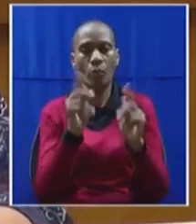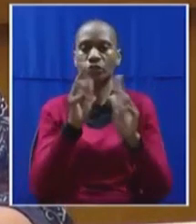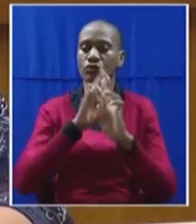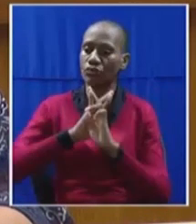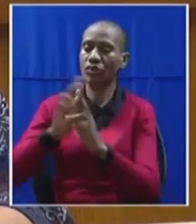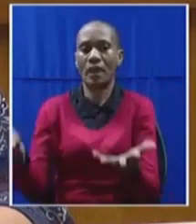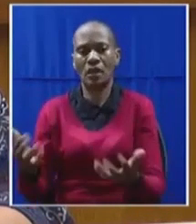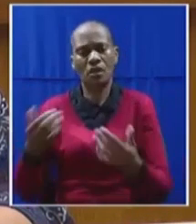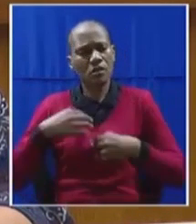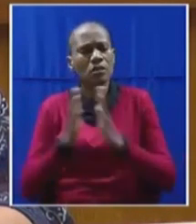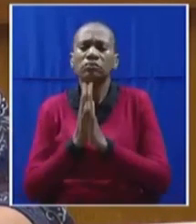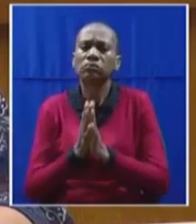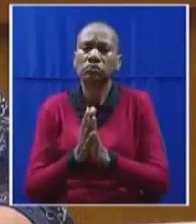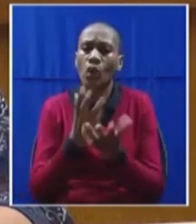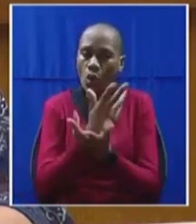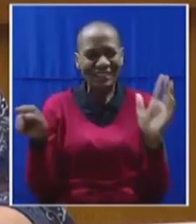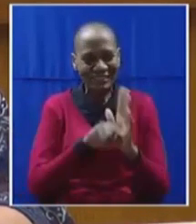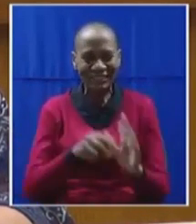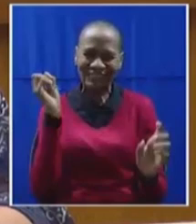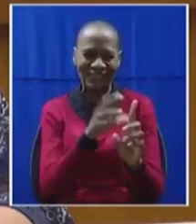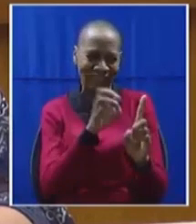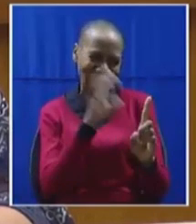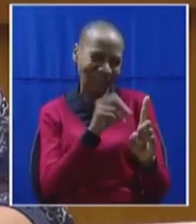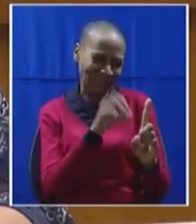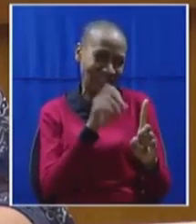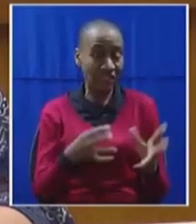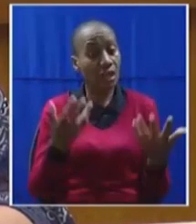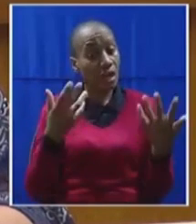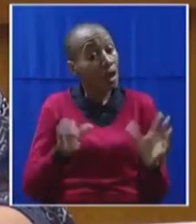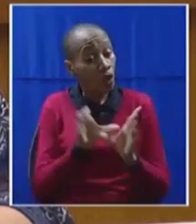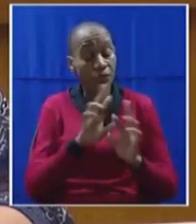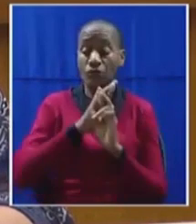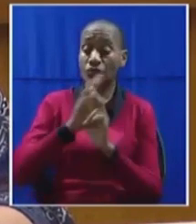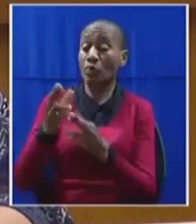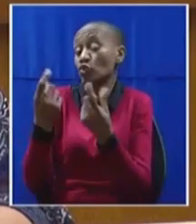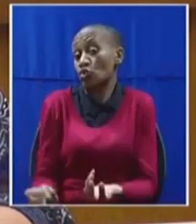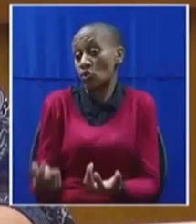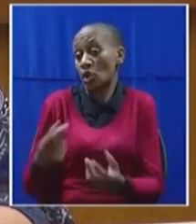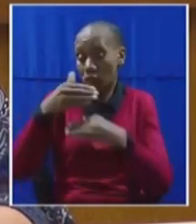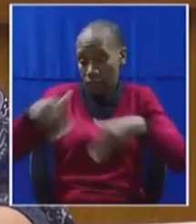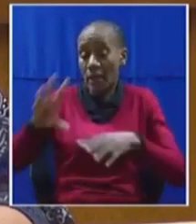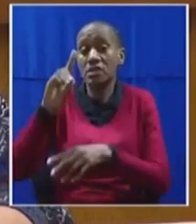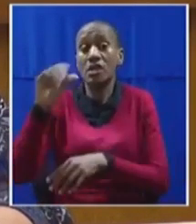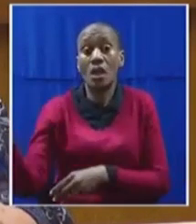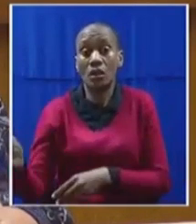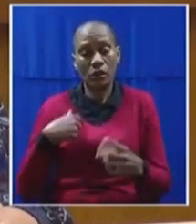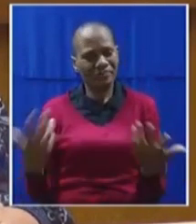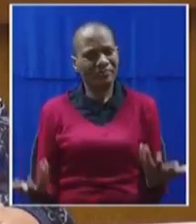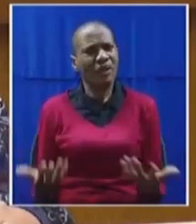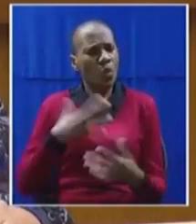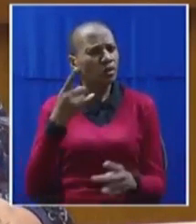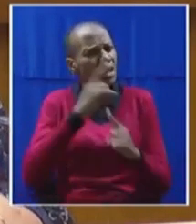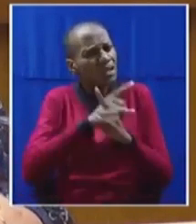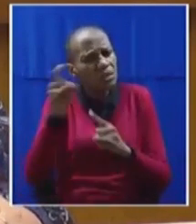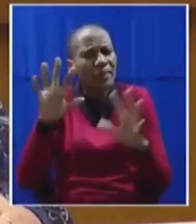that to balance the negativity they were obviously going to put in their report, not ours, it include his successors. No, they wouldn't